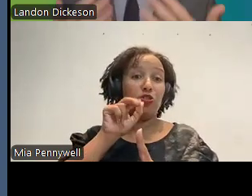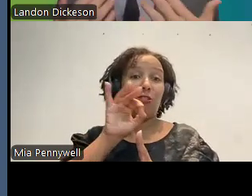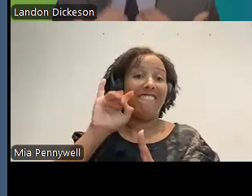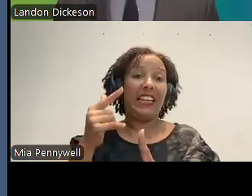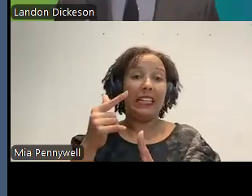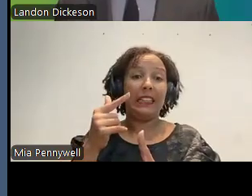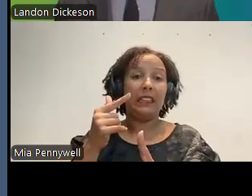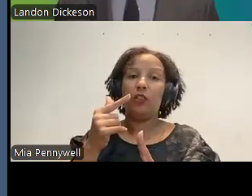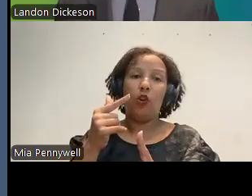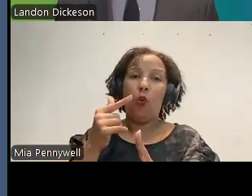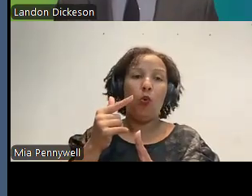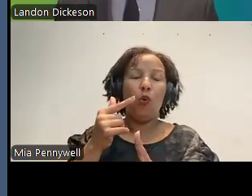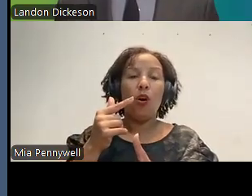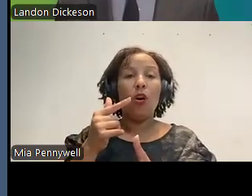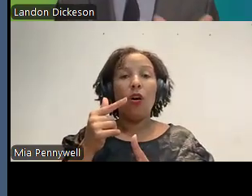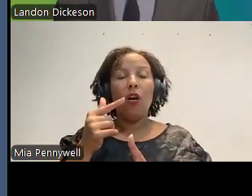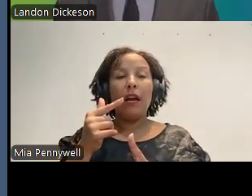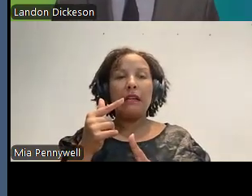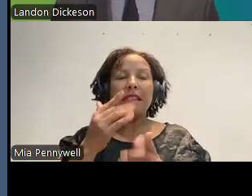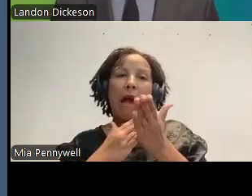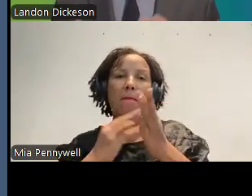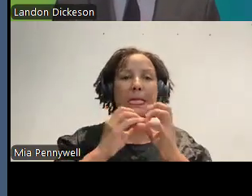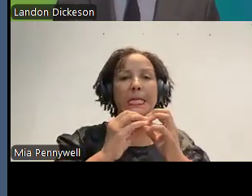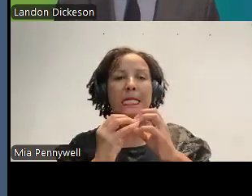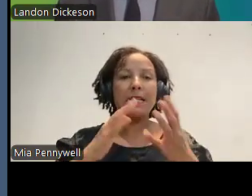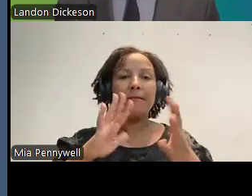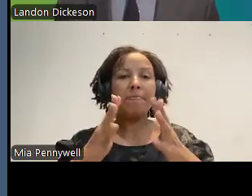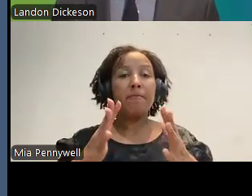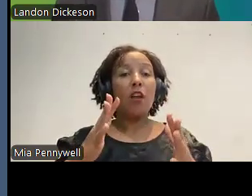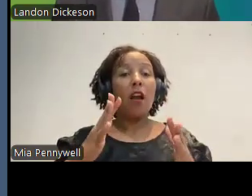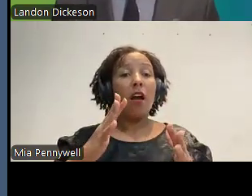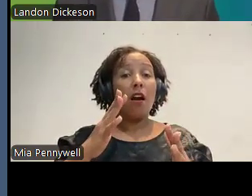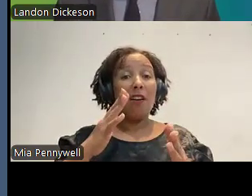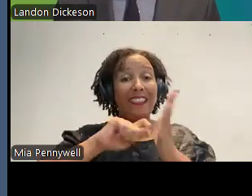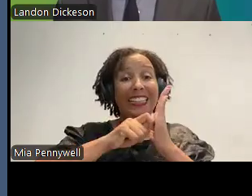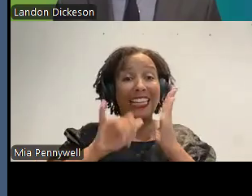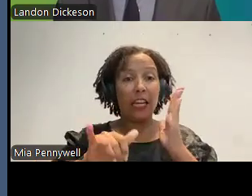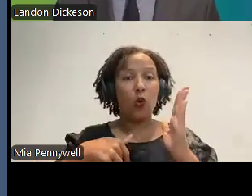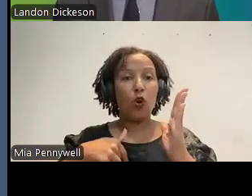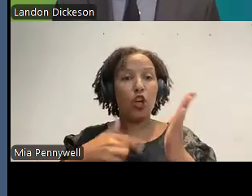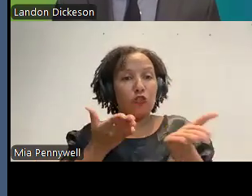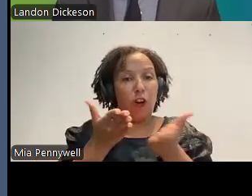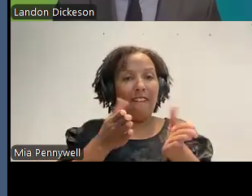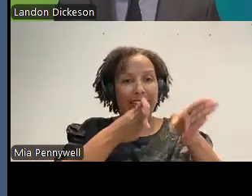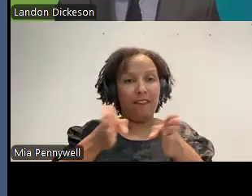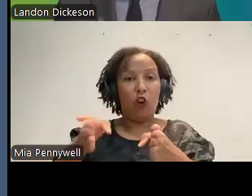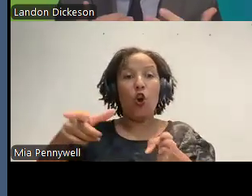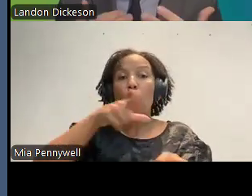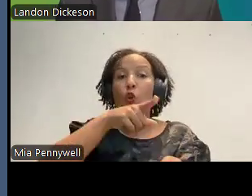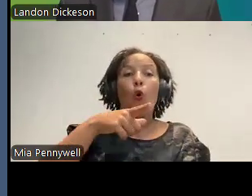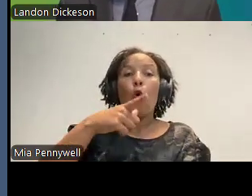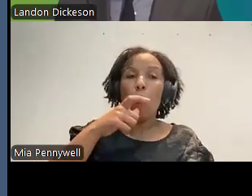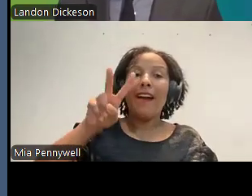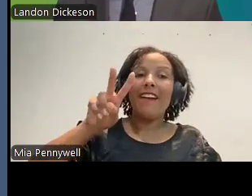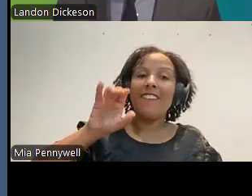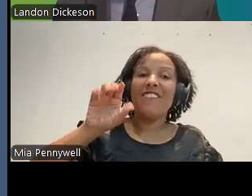and what we really focus on is that we're here to serve individuals, those who have been victimized and who have survived the harm and the